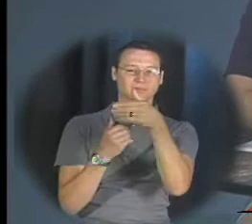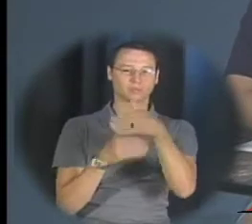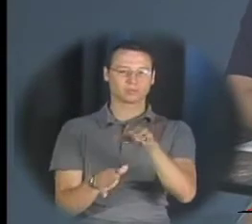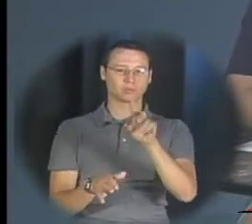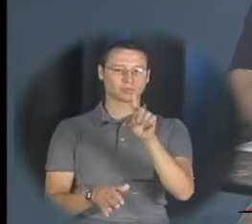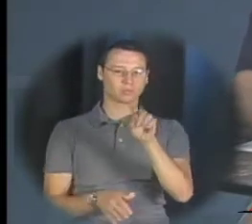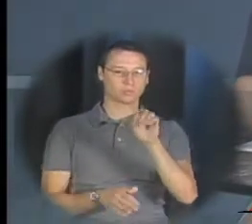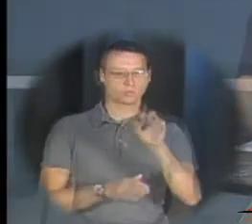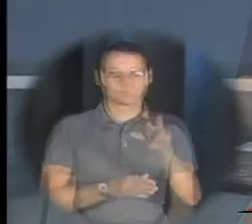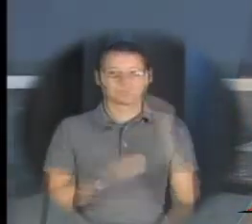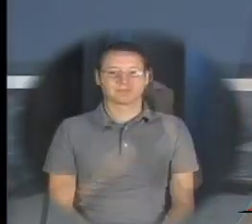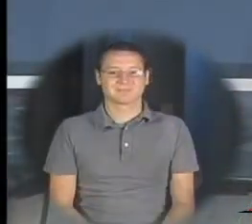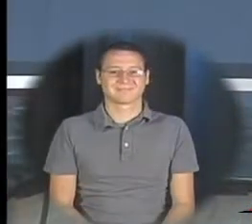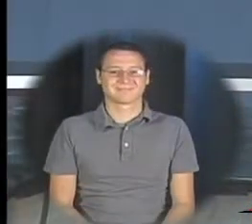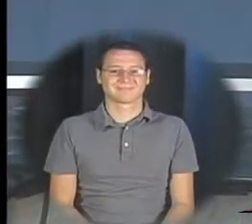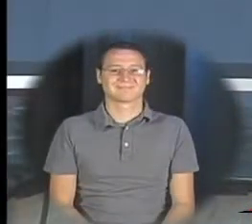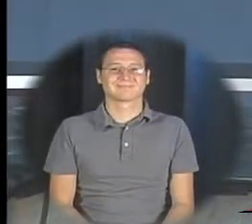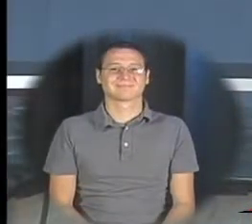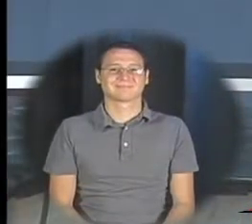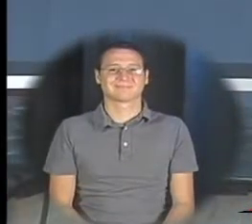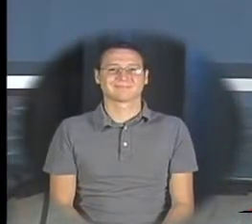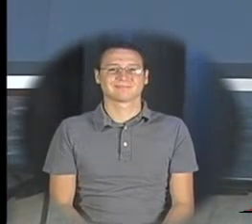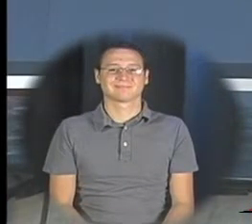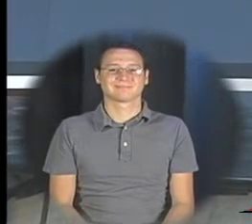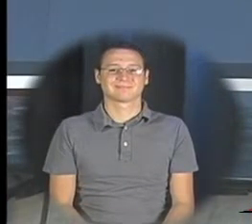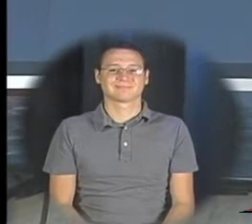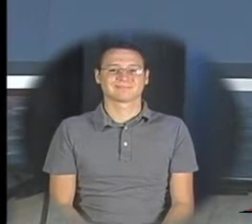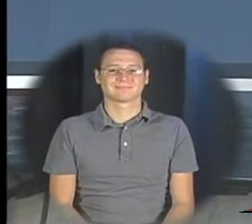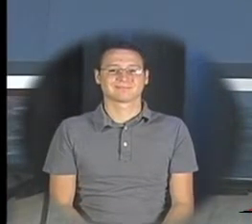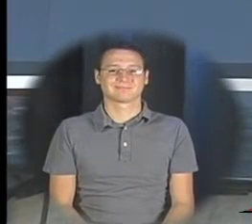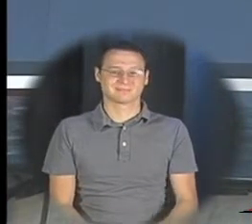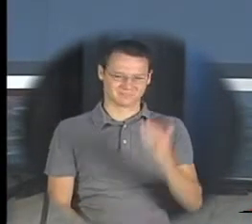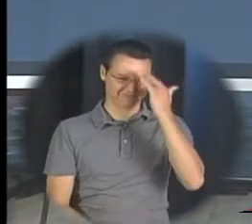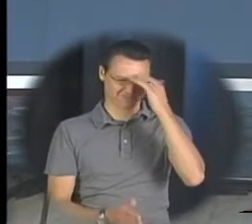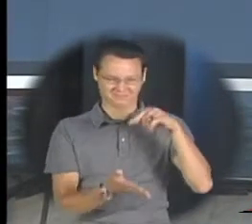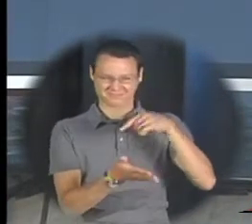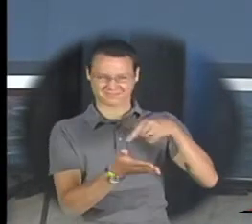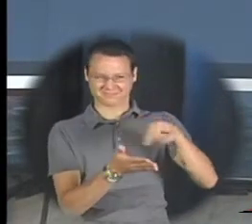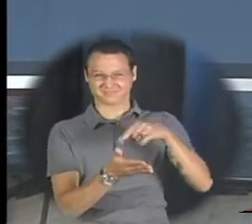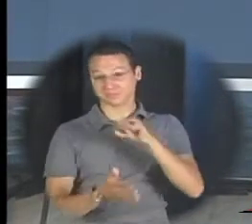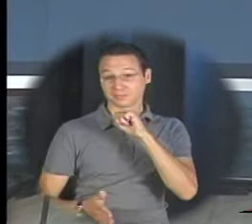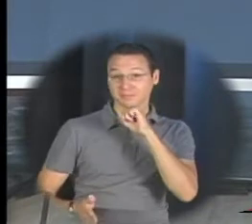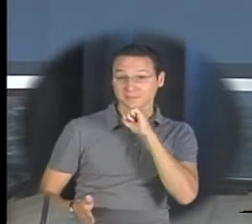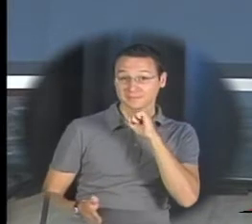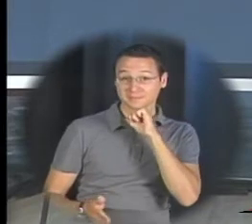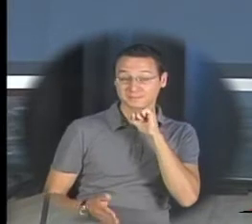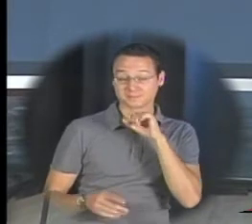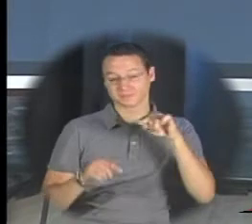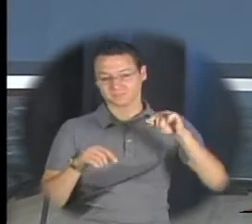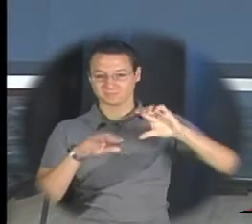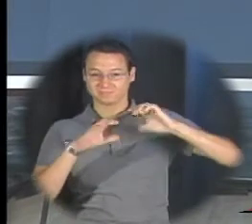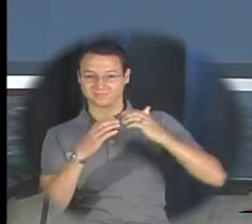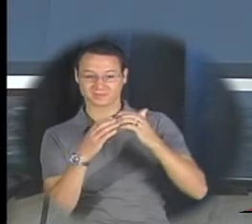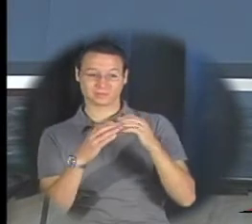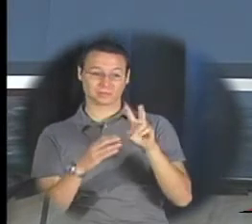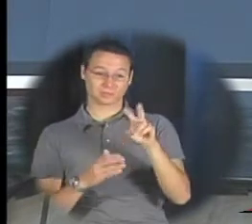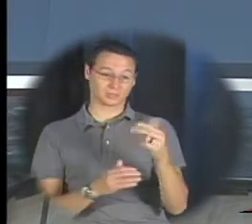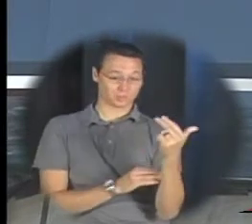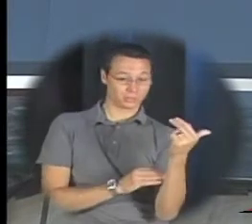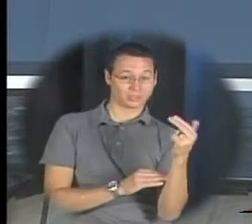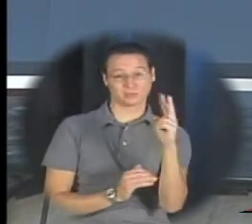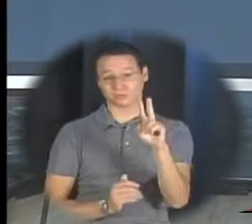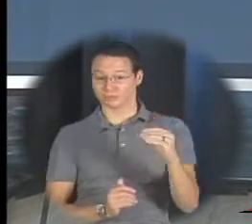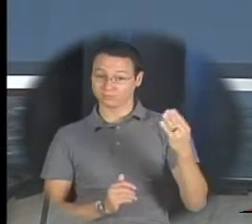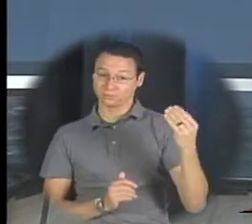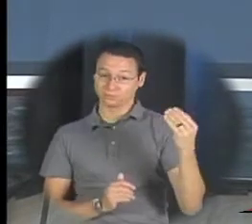for details. In honor of prom week, the class of 2013 and 2014 will be having a